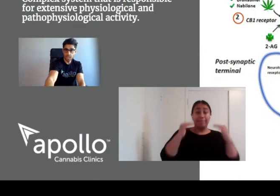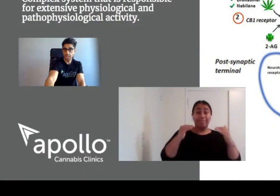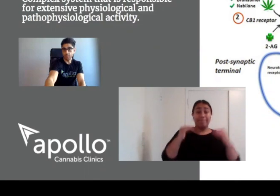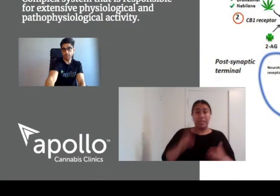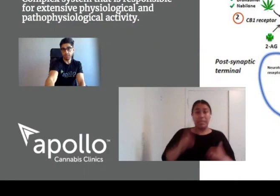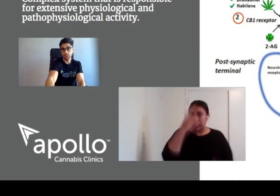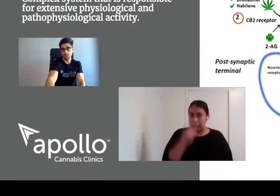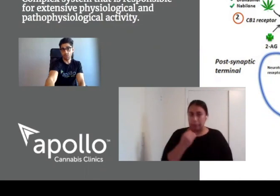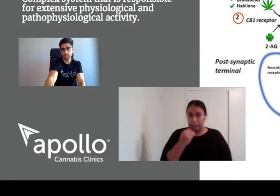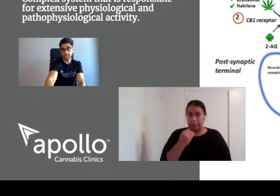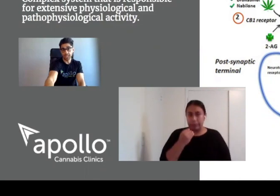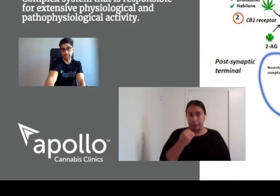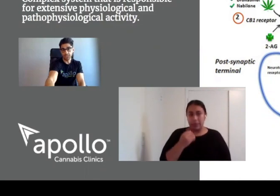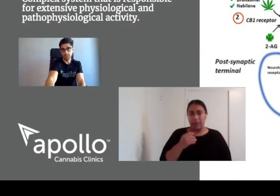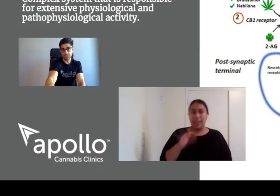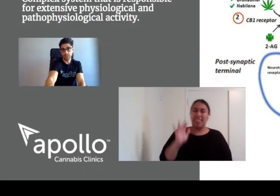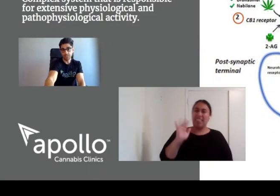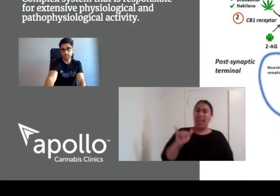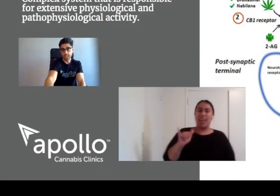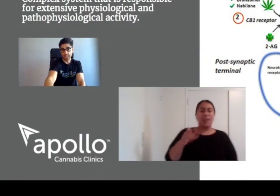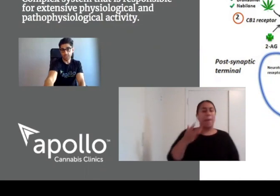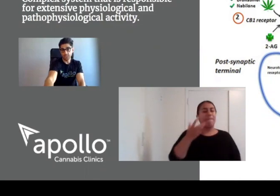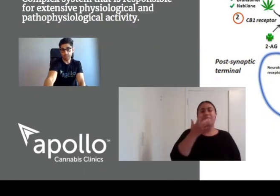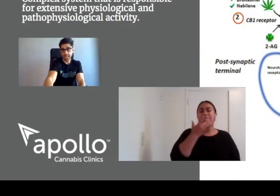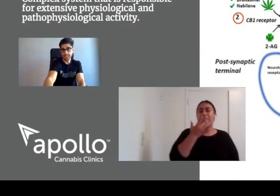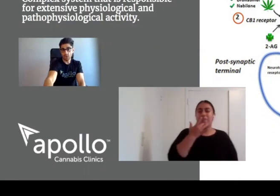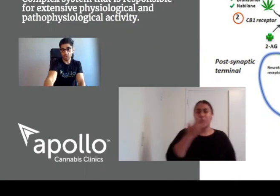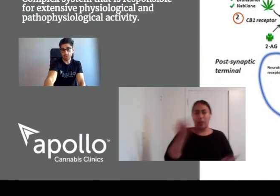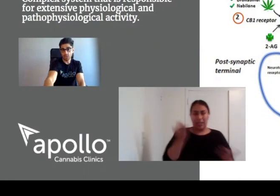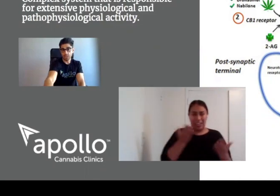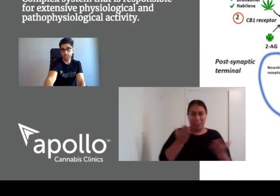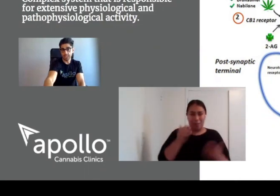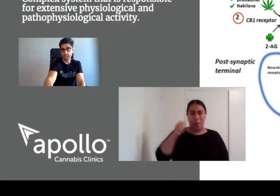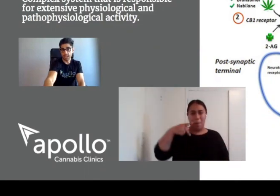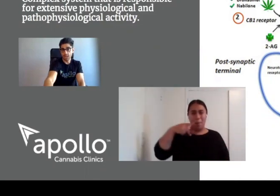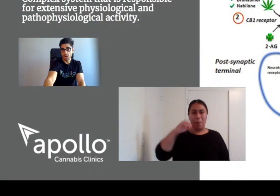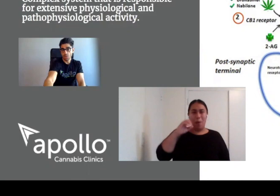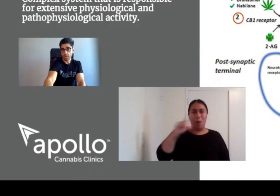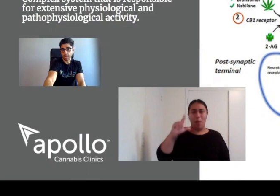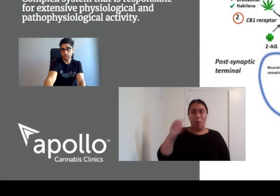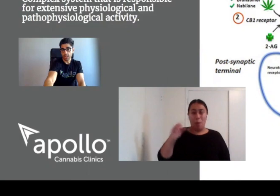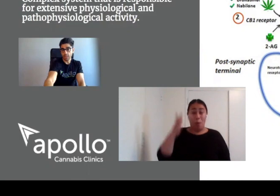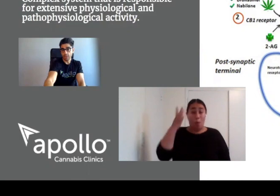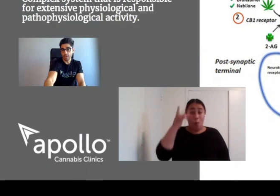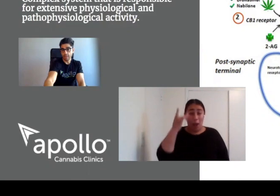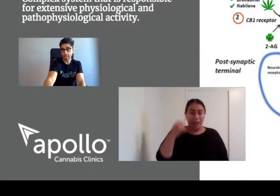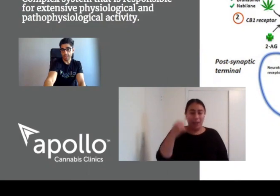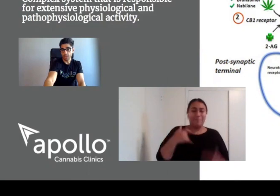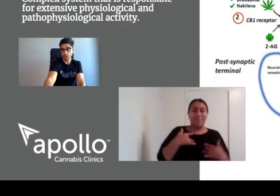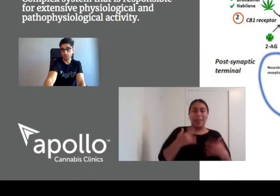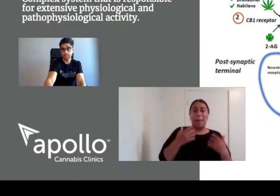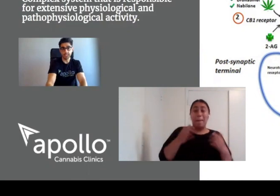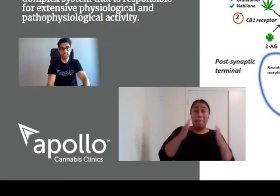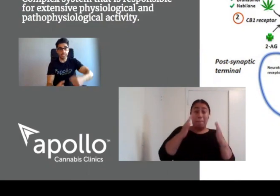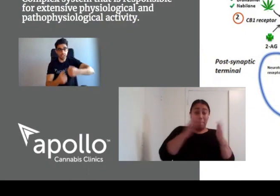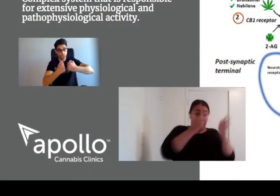levels, it plays a role in calcium levels, and calcium and potassium also ultimately decide what kind of vesicles